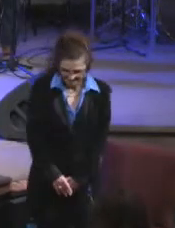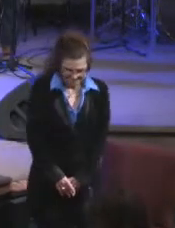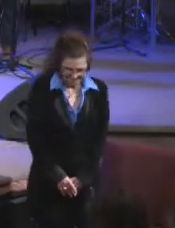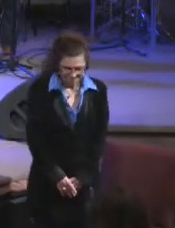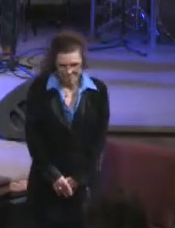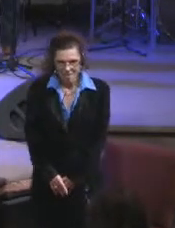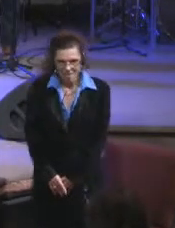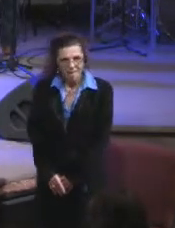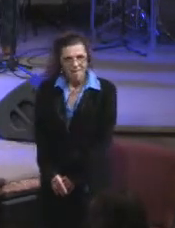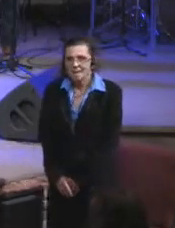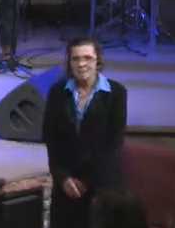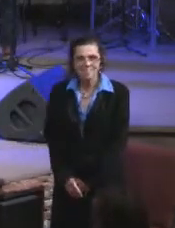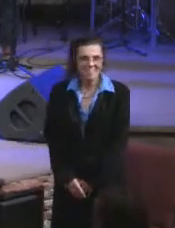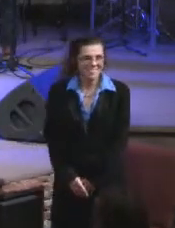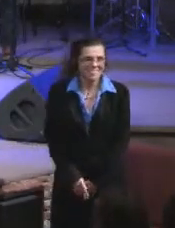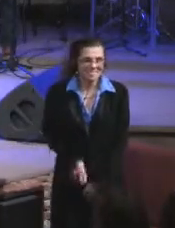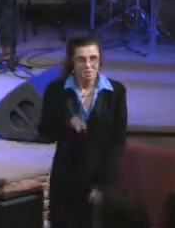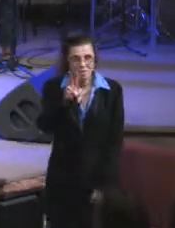It's only 12:15.